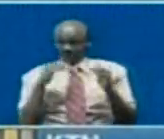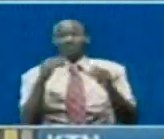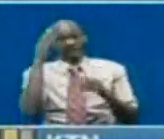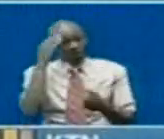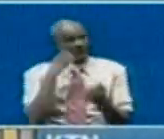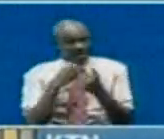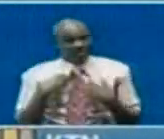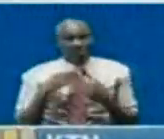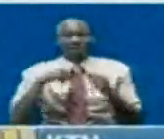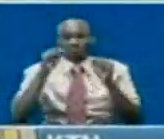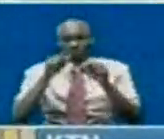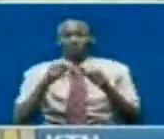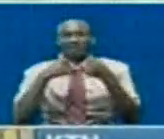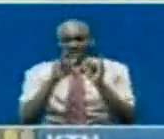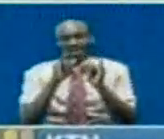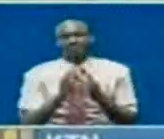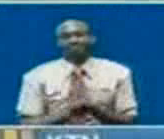hard, but we're going to try.